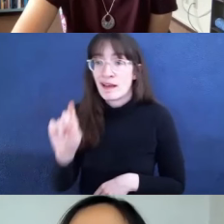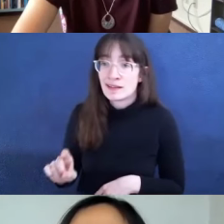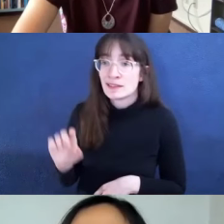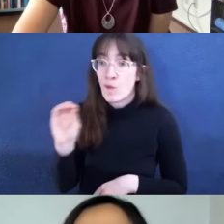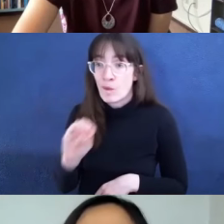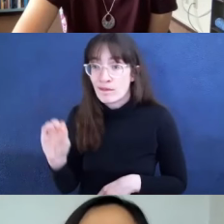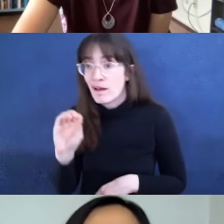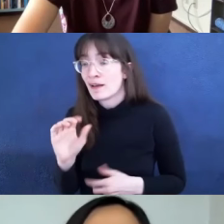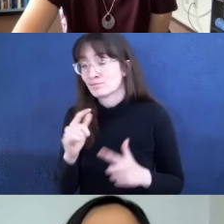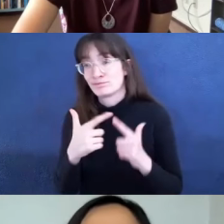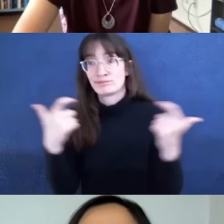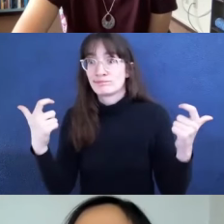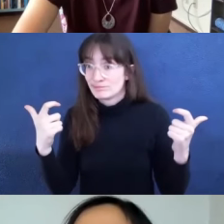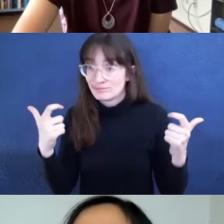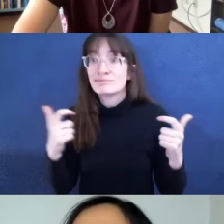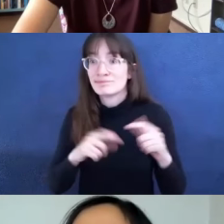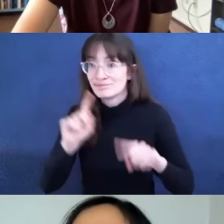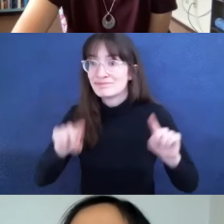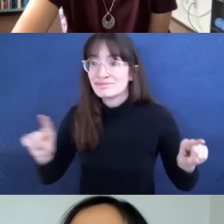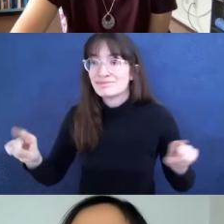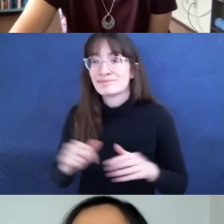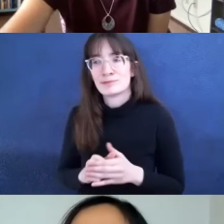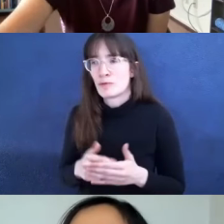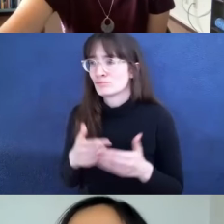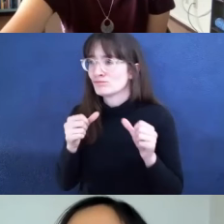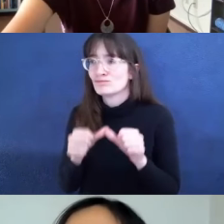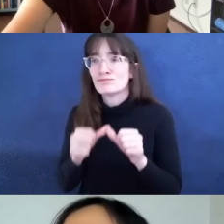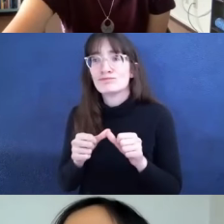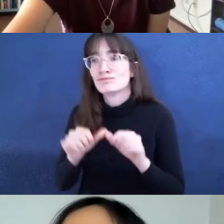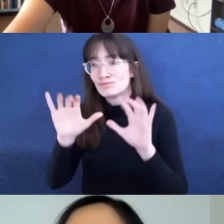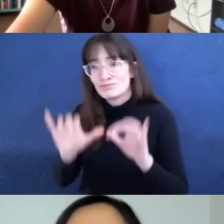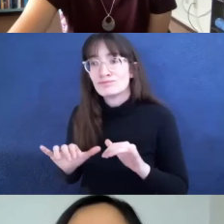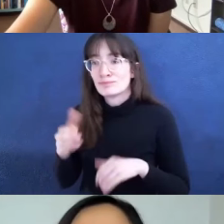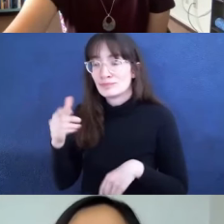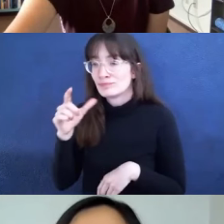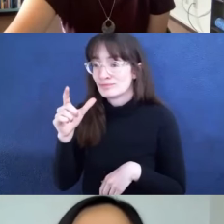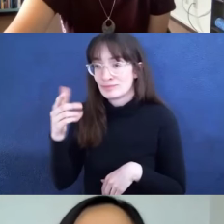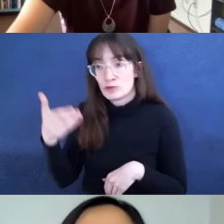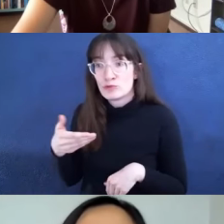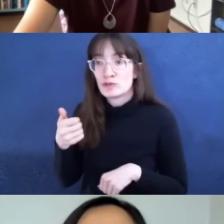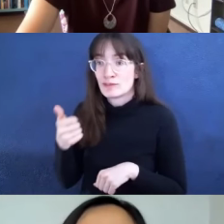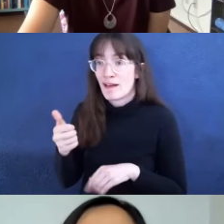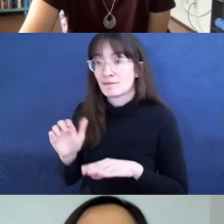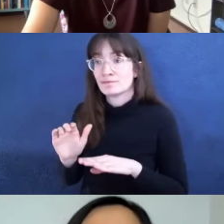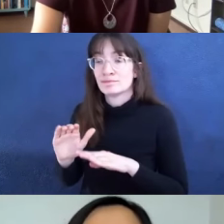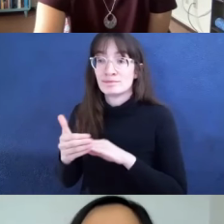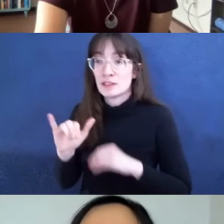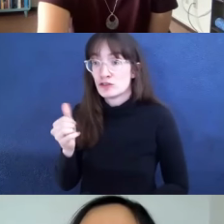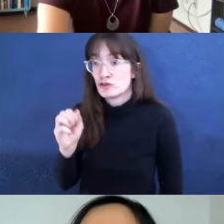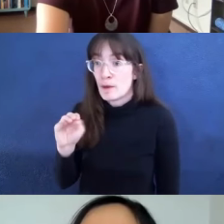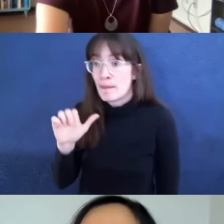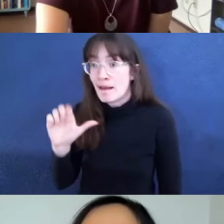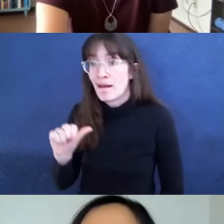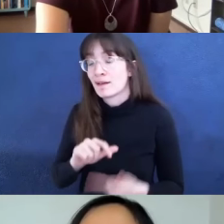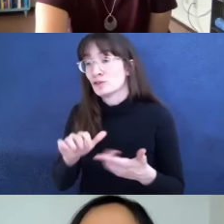Oregon. So keep sharing and introducing yourselves in the chat. Oh, Jamaica, New York. And then of